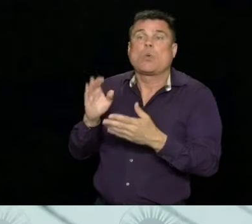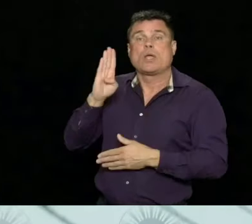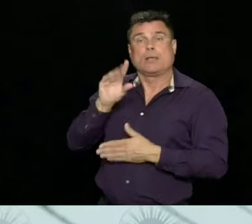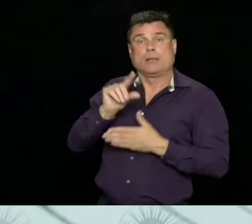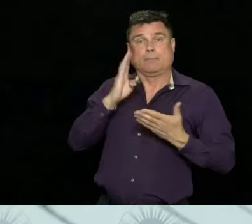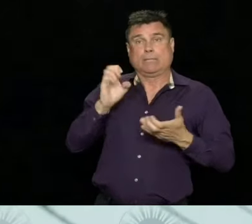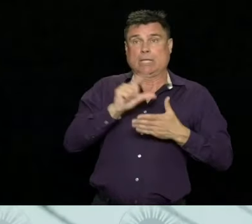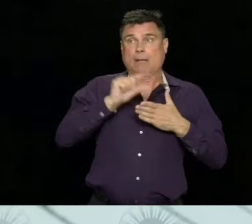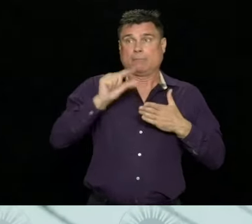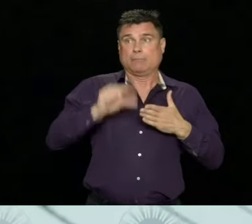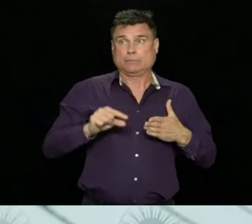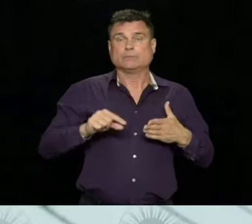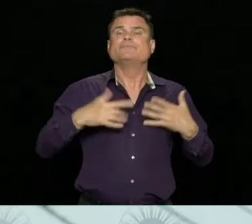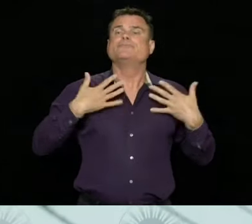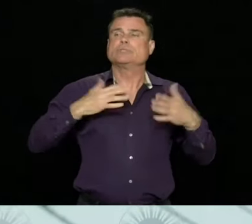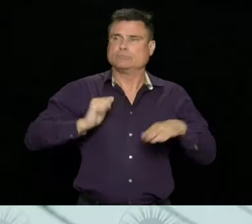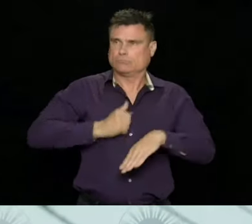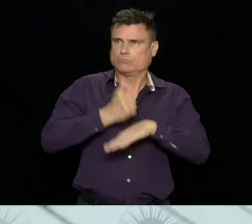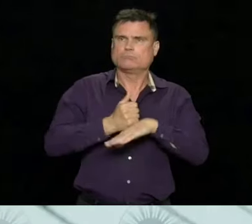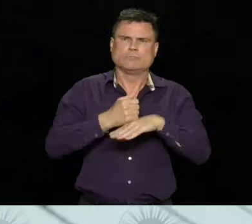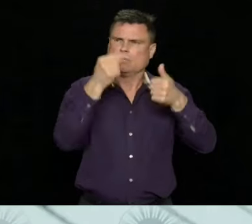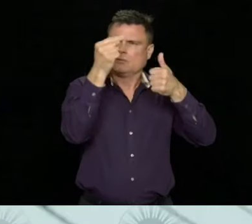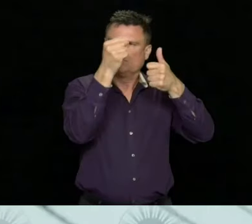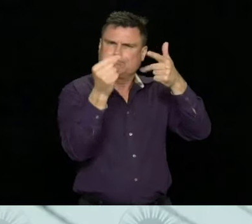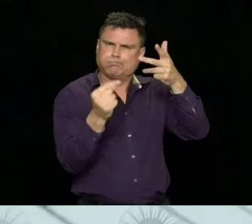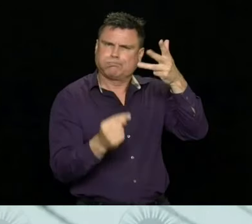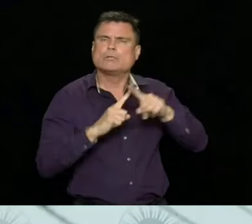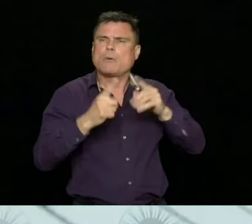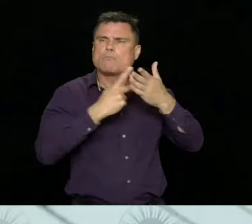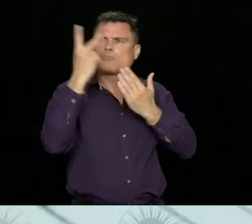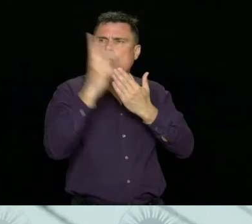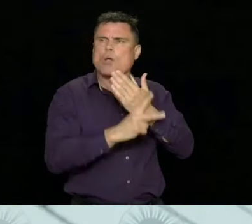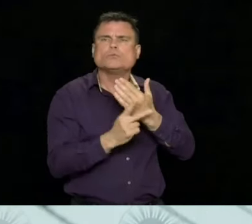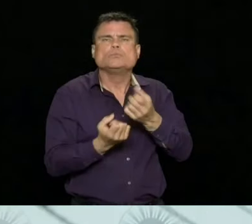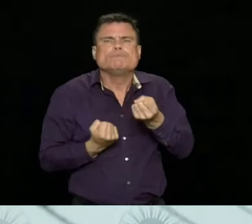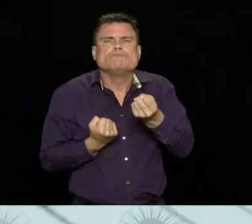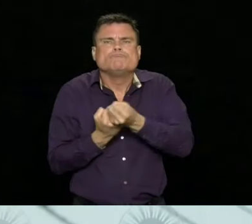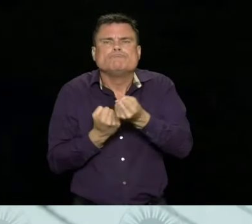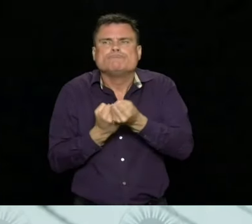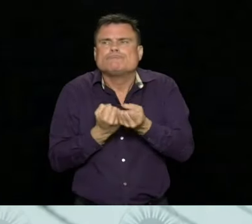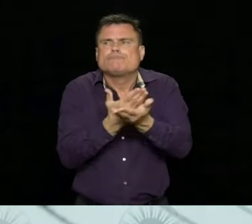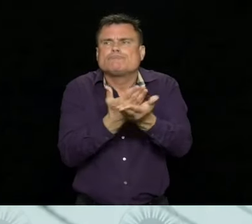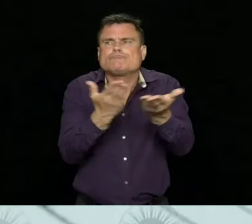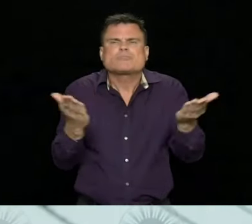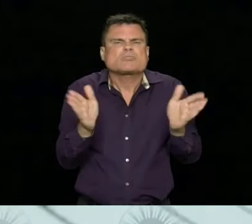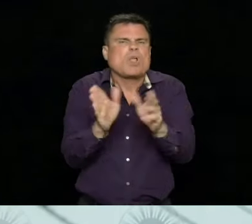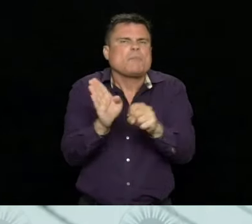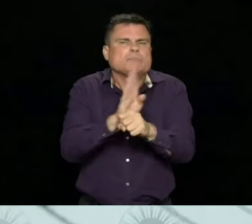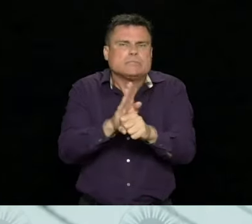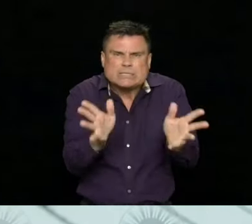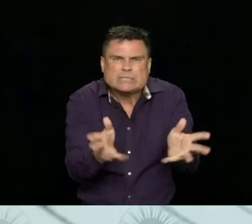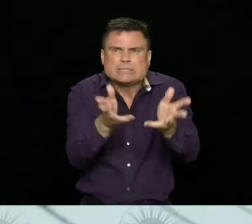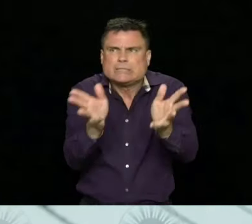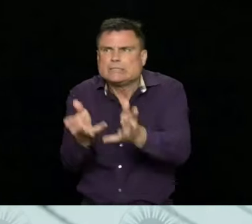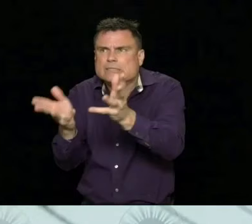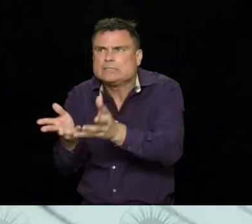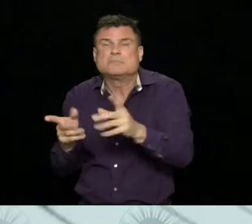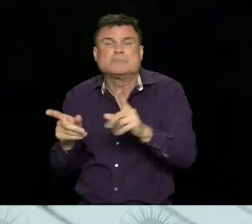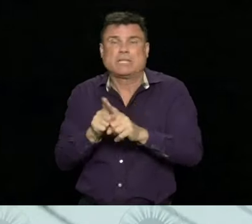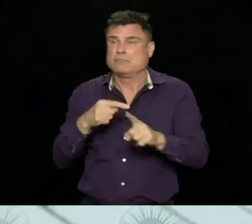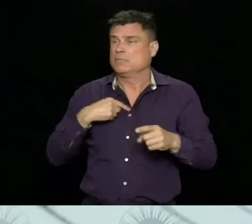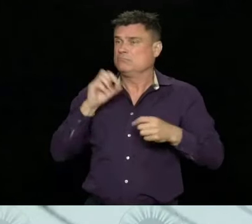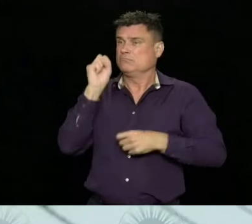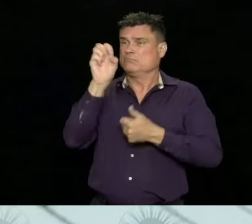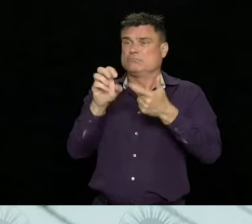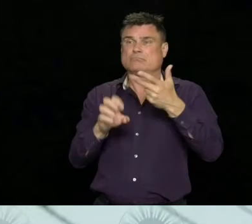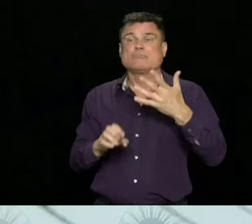help the small businesses and other businesses. For example, as I mentioned before, their property taxes are lowered